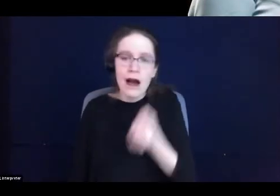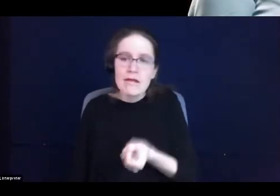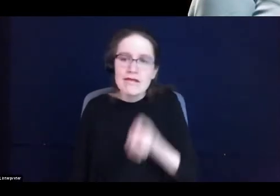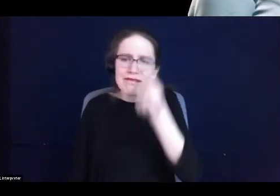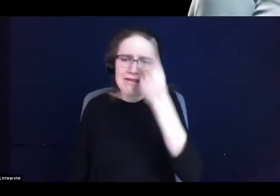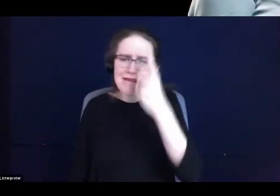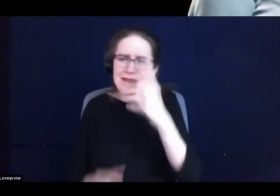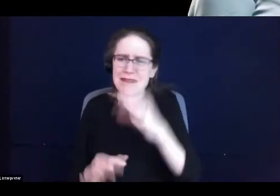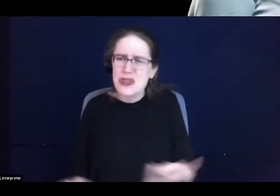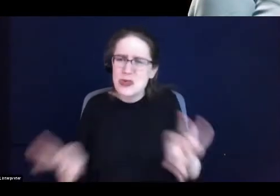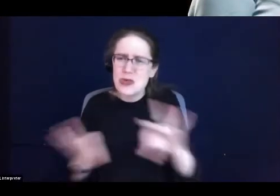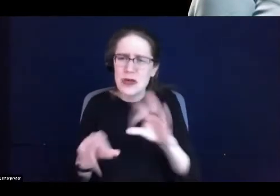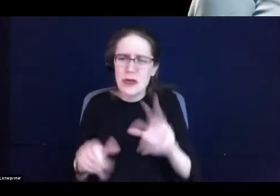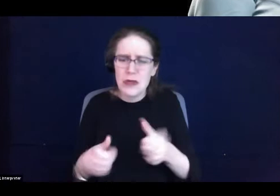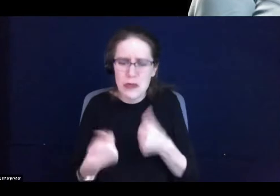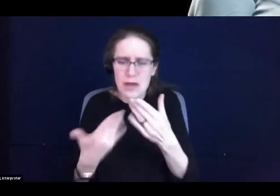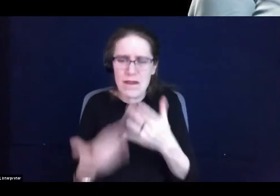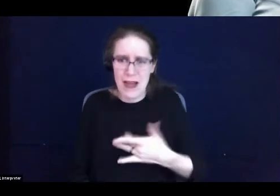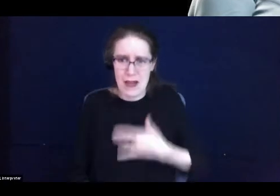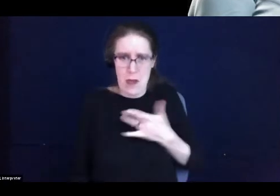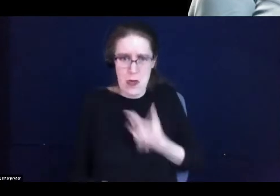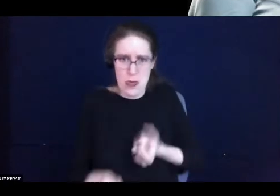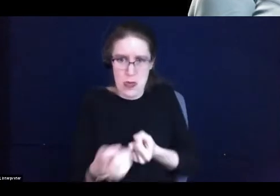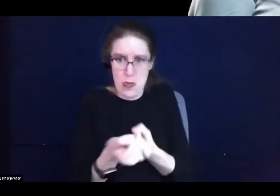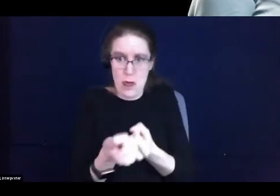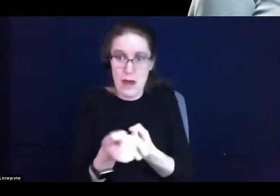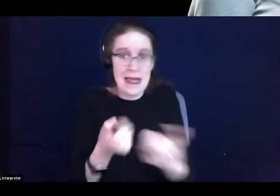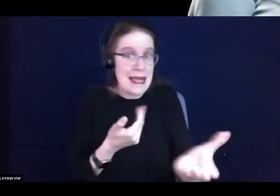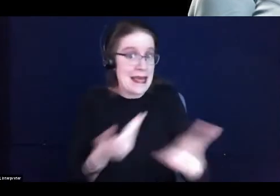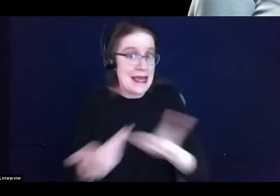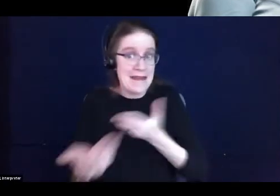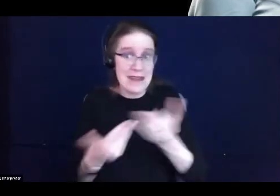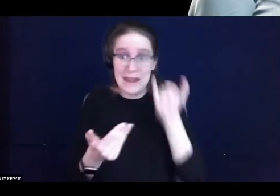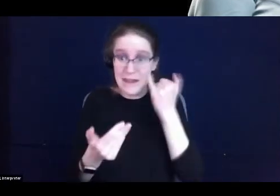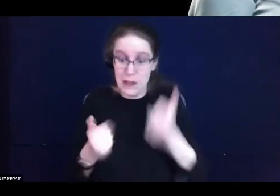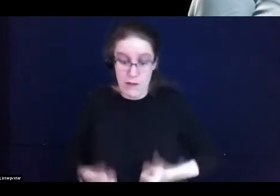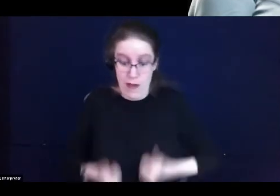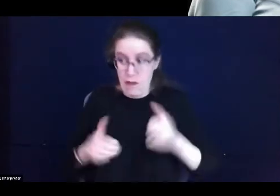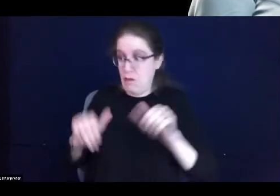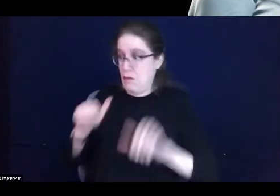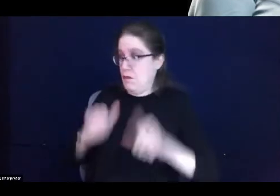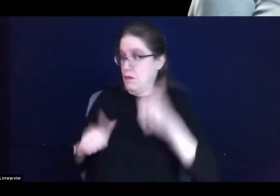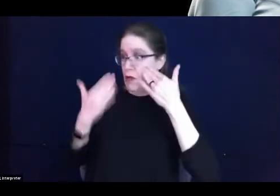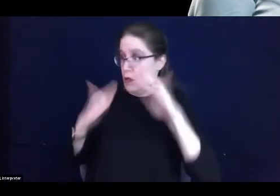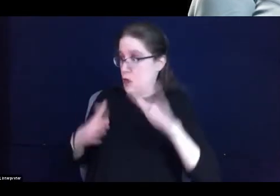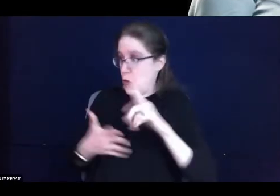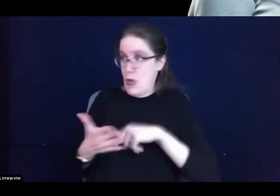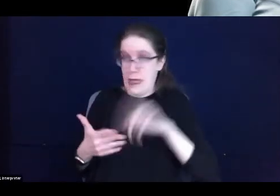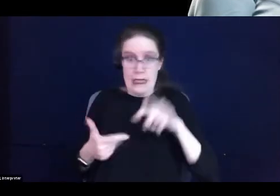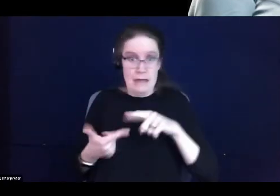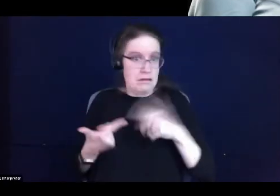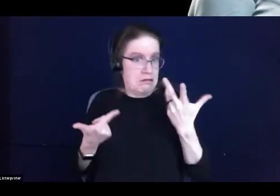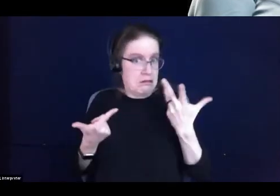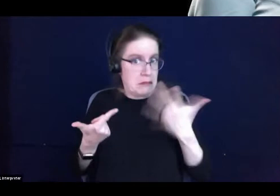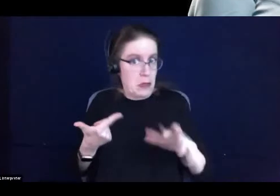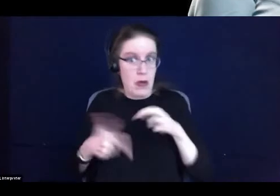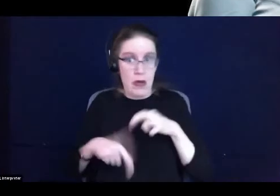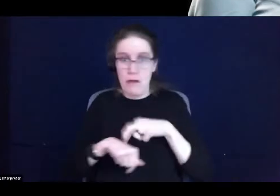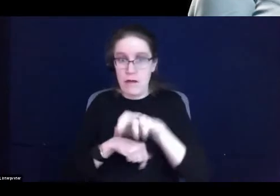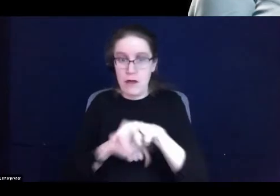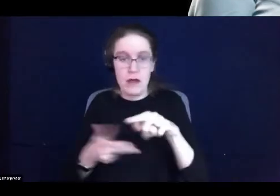support. Even if a survivor isn't sure what they need, doesn't want referrals, and doesn't want to sign up for